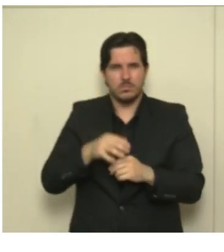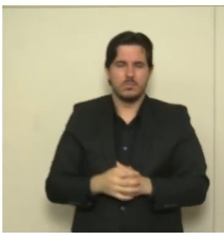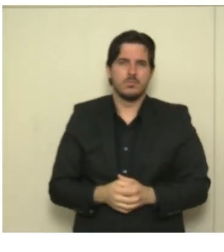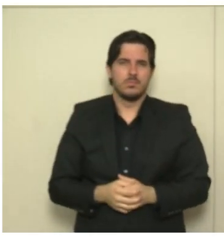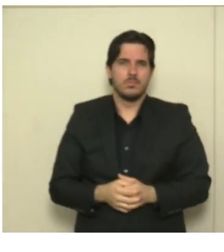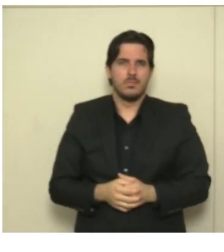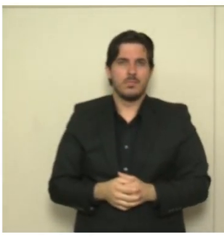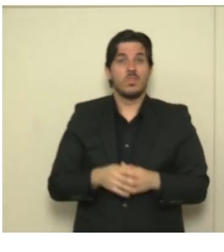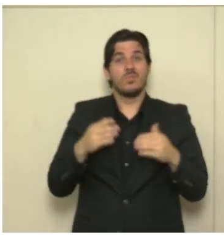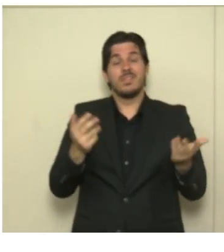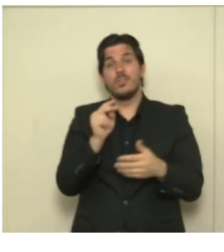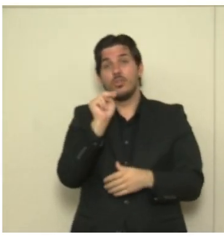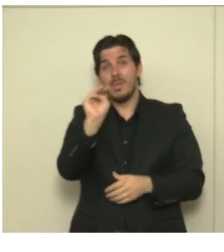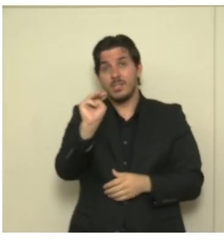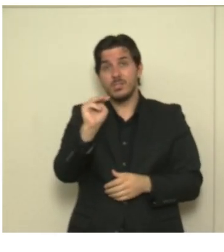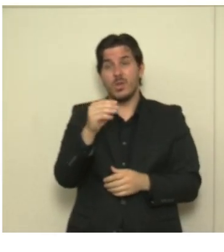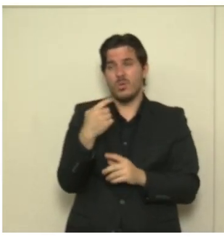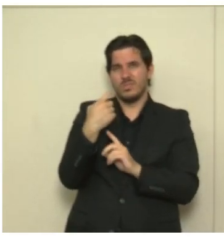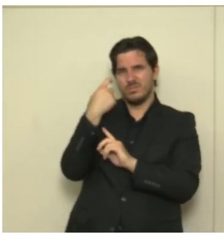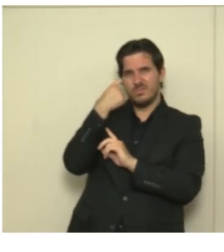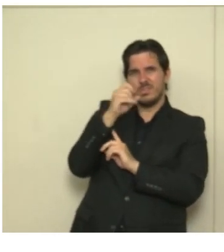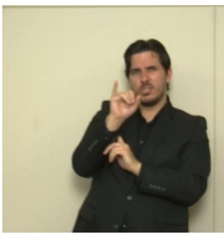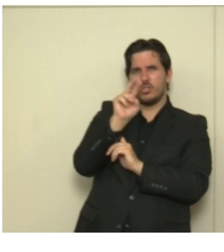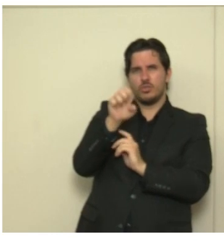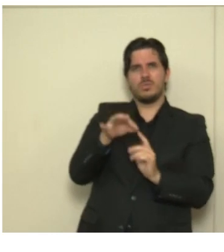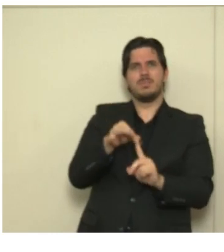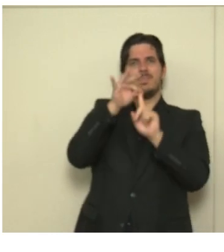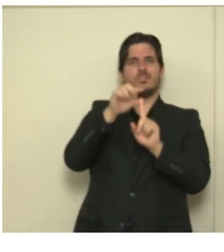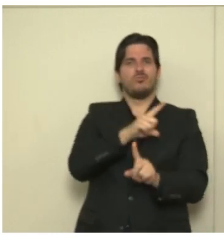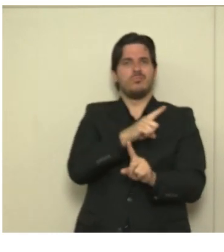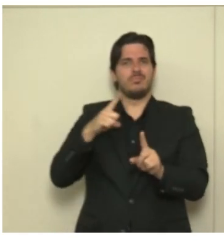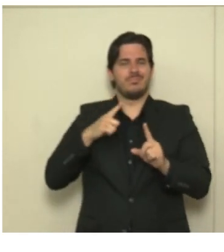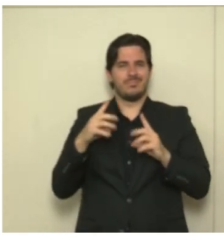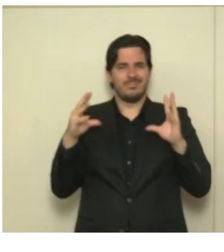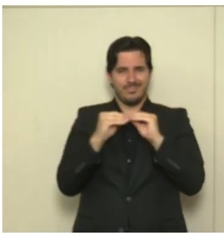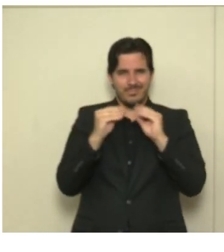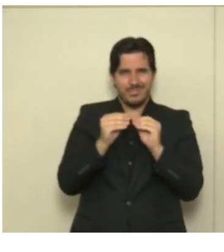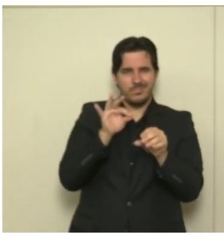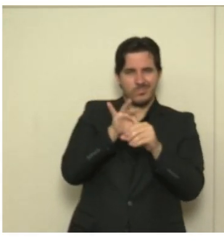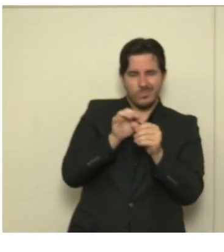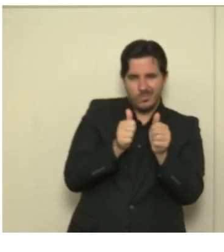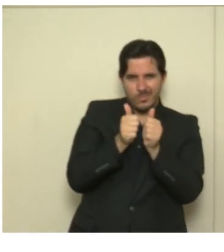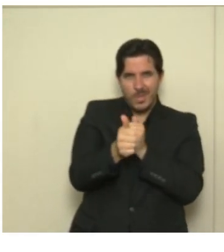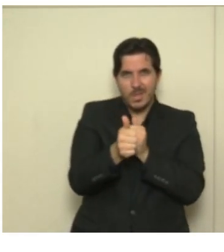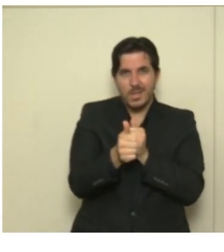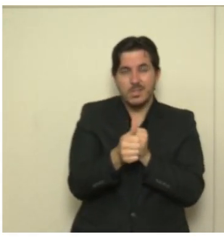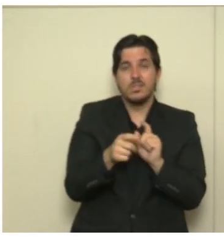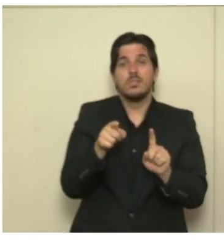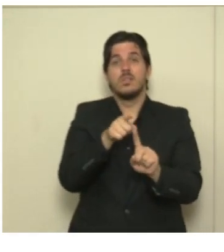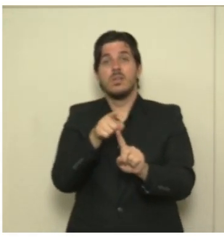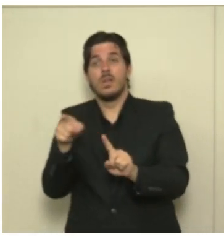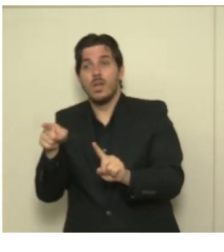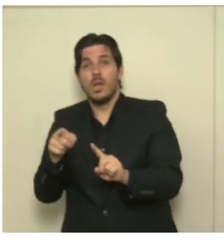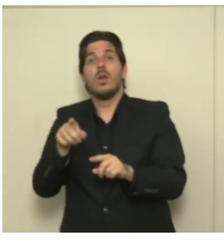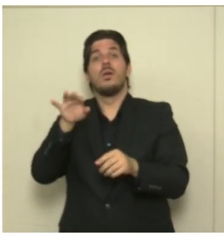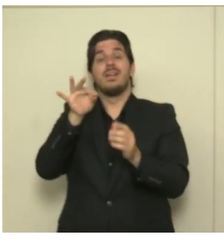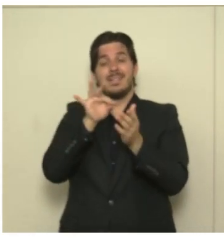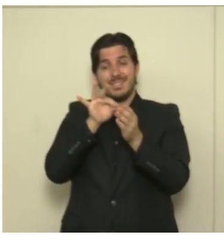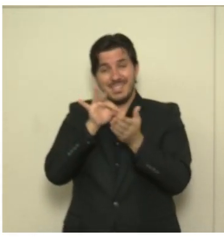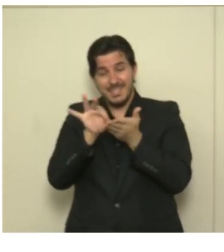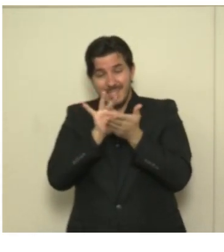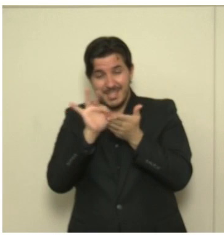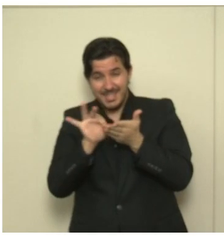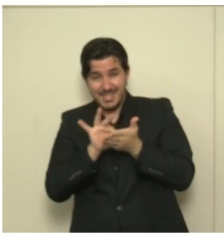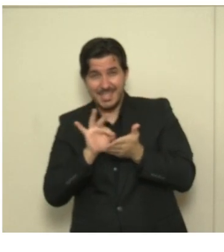of the election bill that was passed during the June special legislative session, election workers are mandated to stop counting ballots at 11 p.m. on election